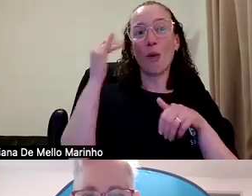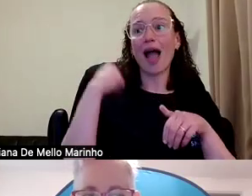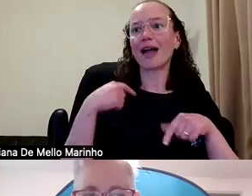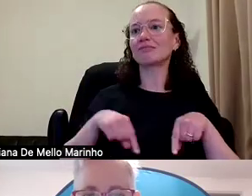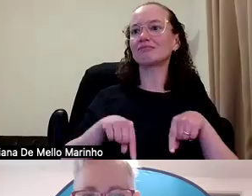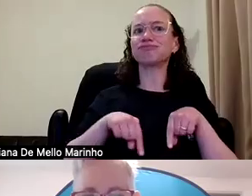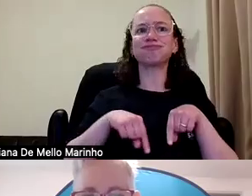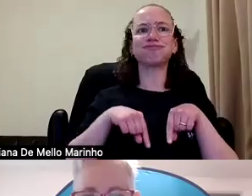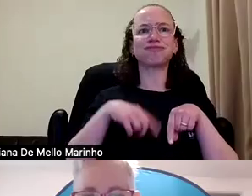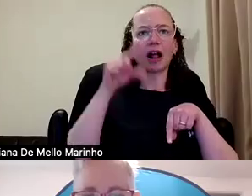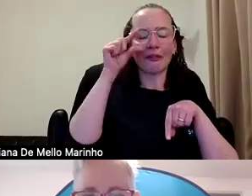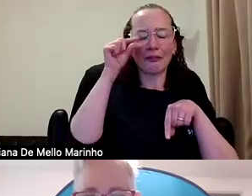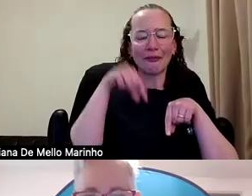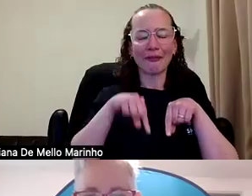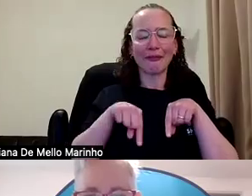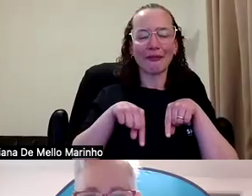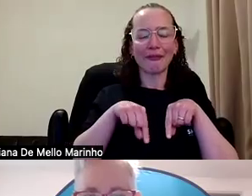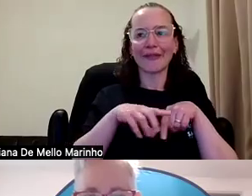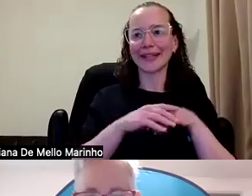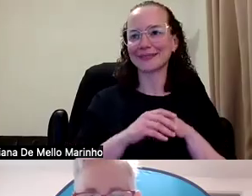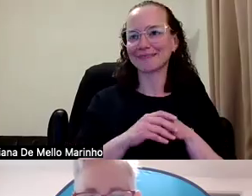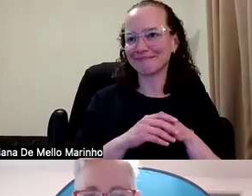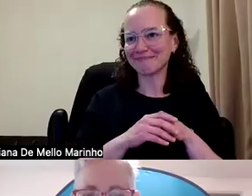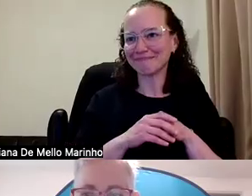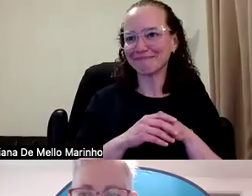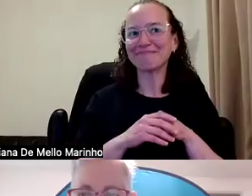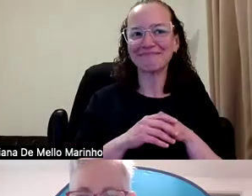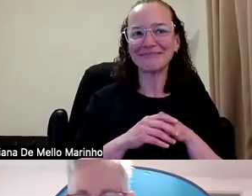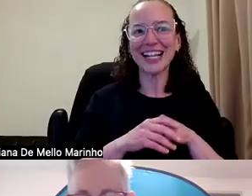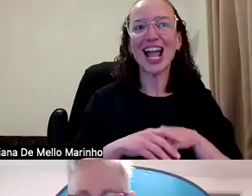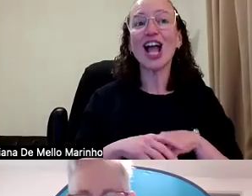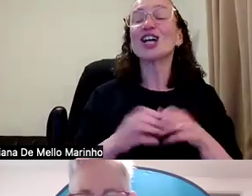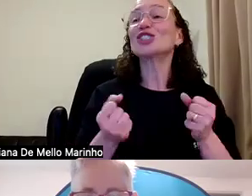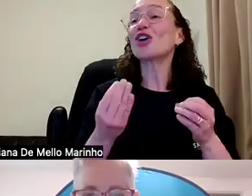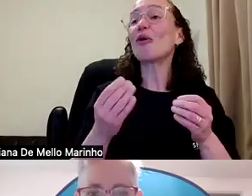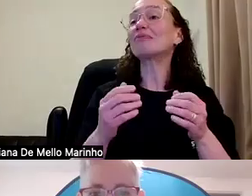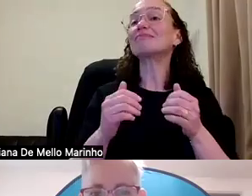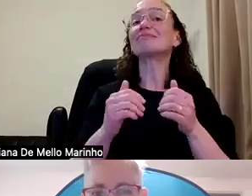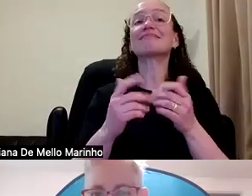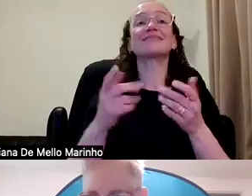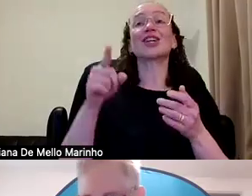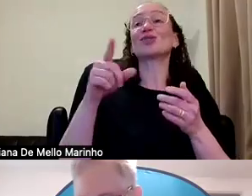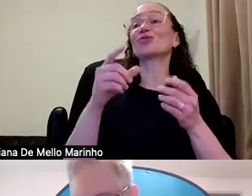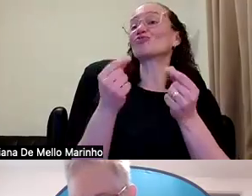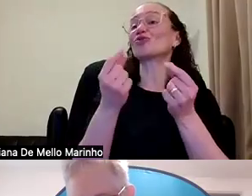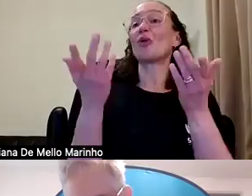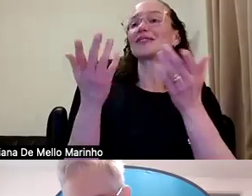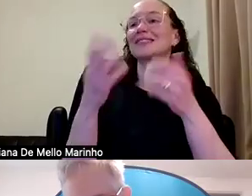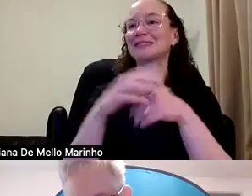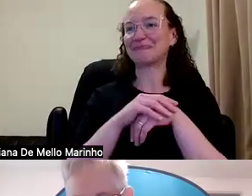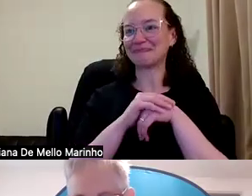their eyes or squint because they're nervous. When you get nervous, you kind of start closing your eyes there.